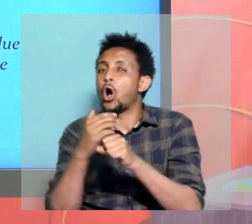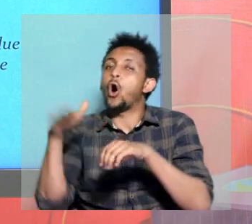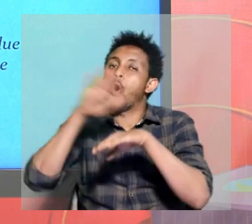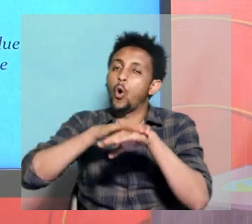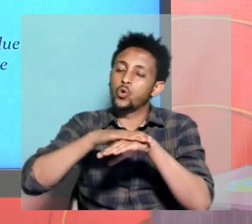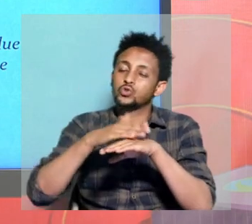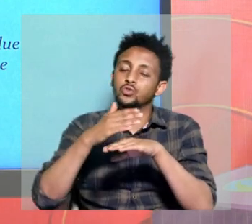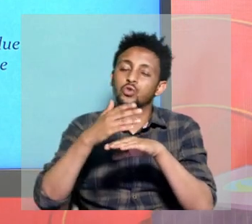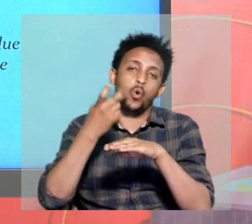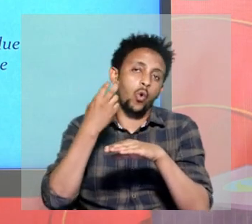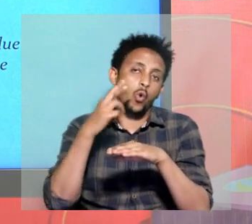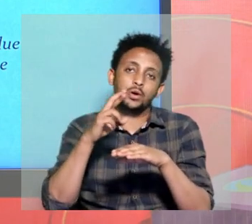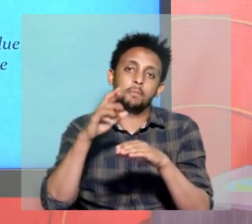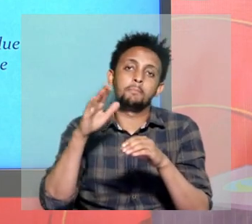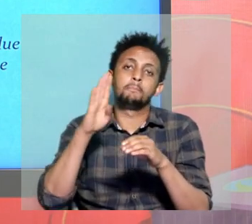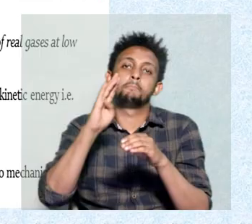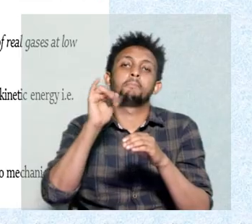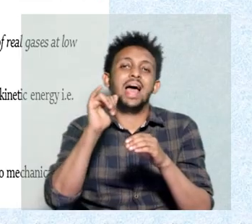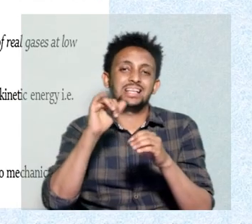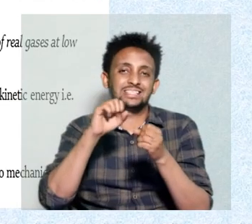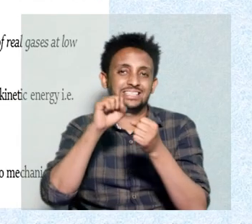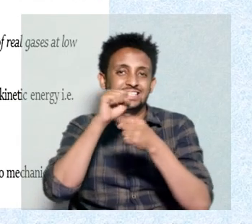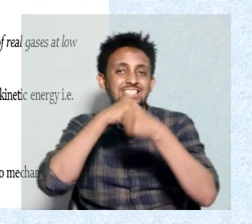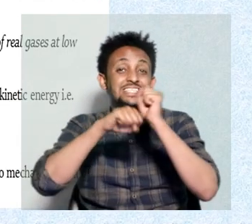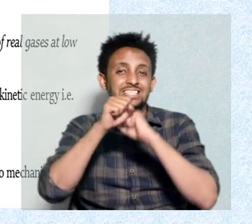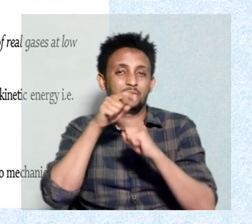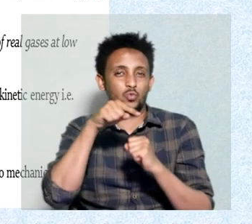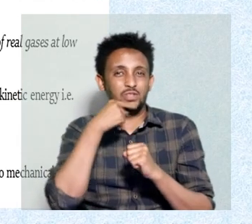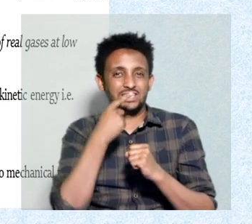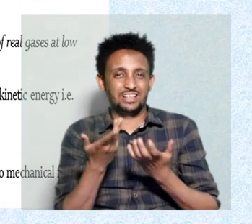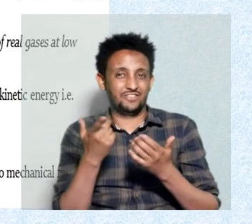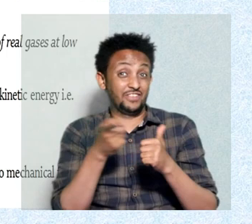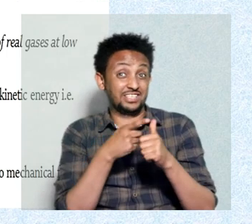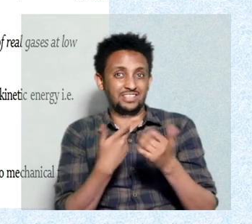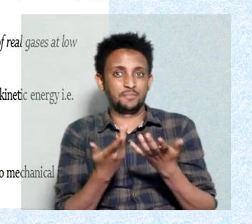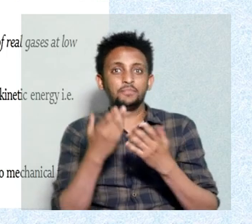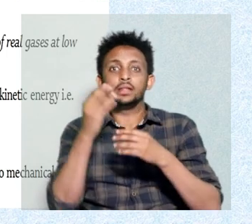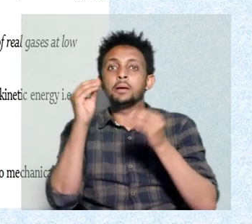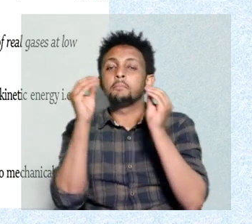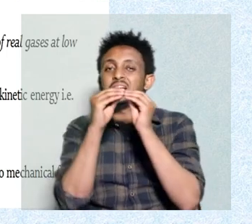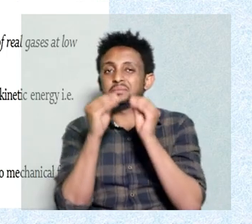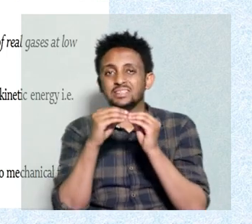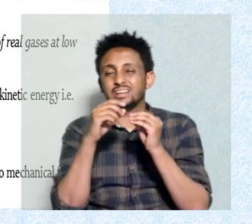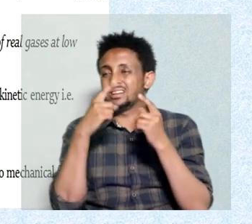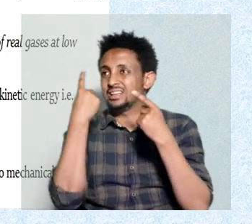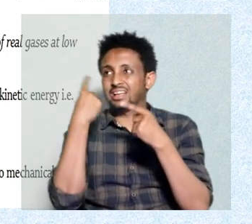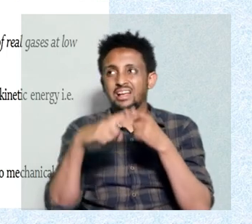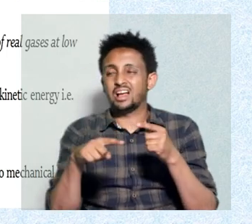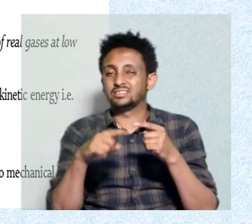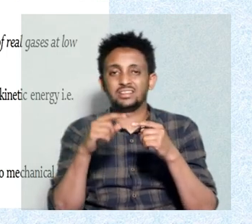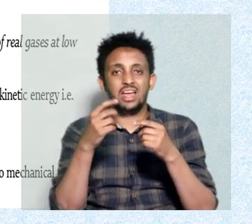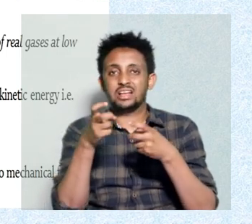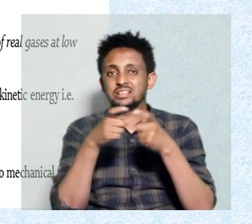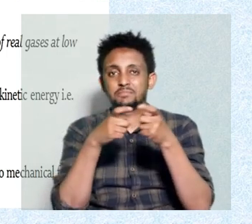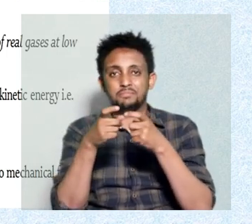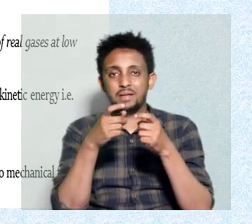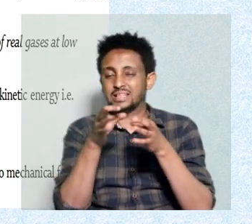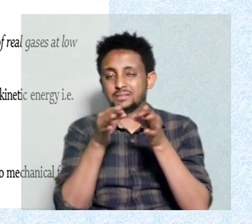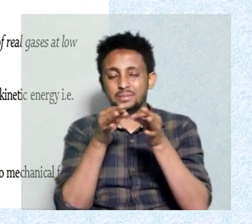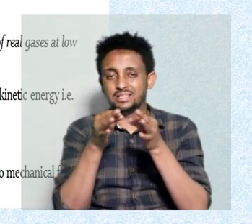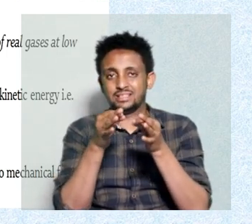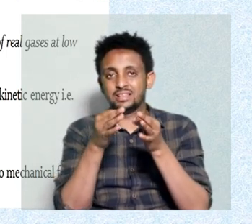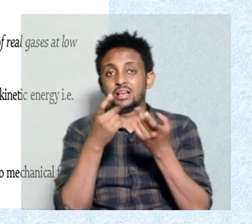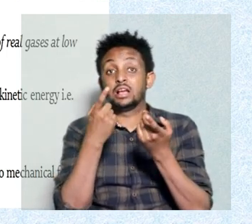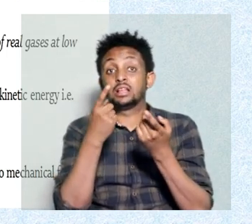or by the system. This is what it says. Okay? Mathematically, it's possible to express first law of